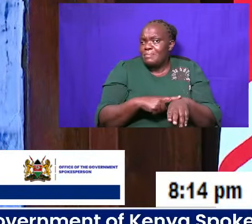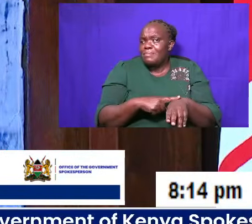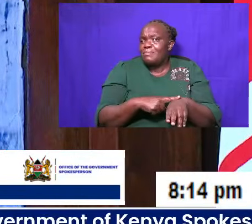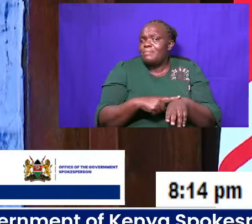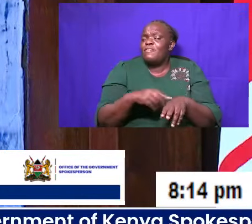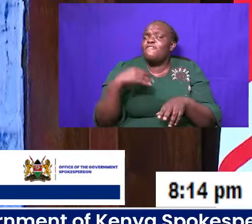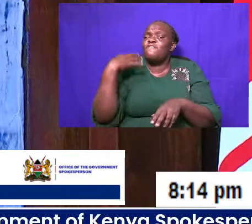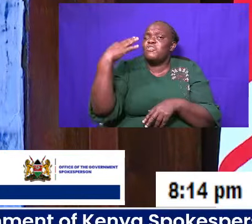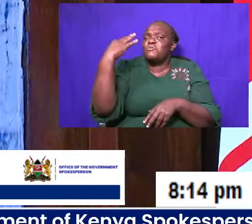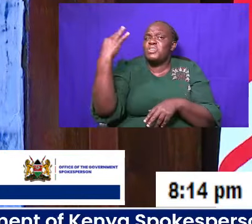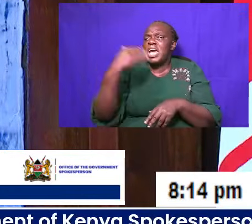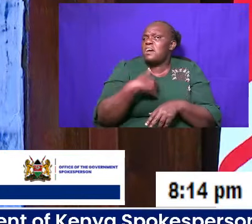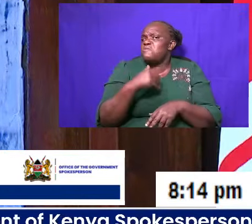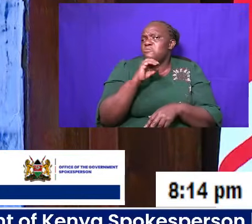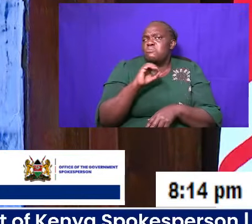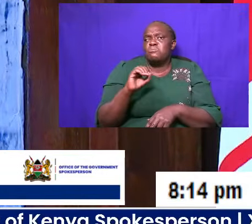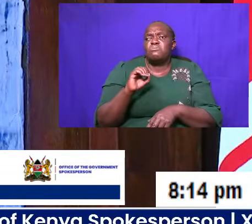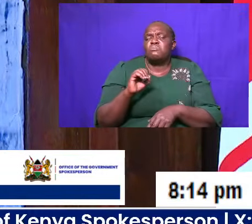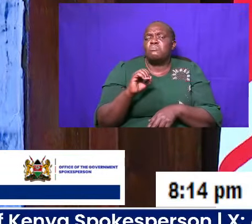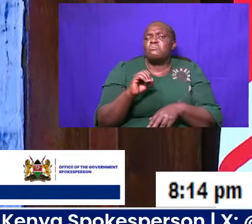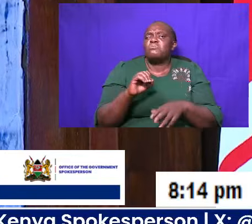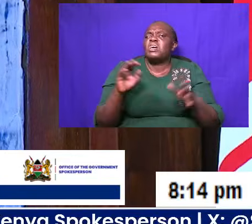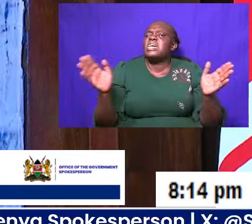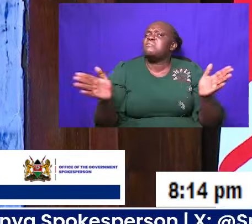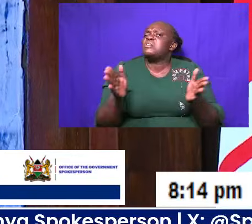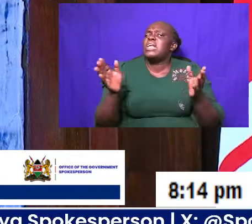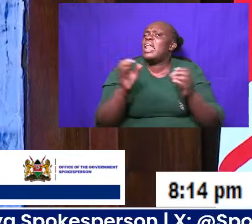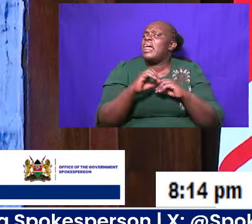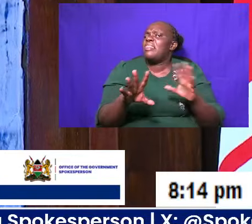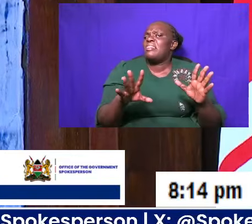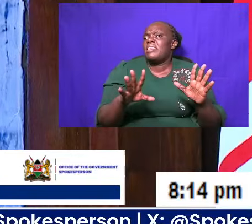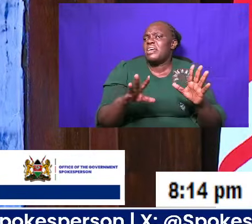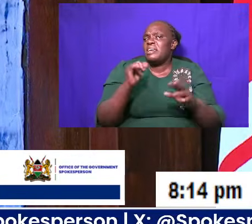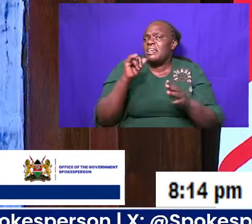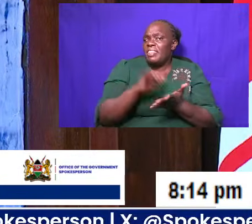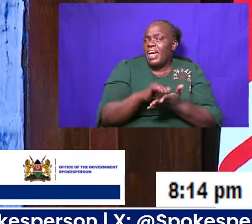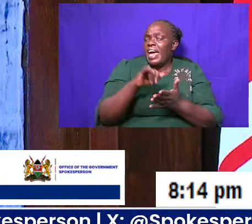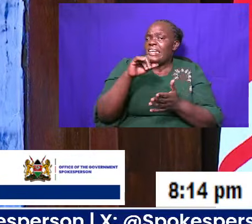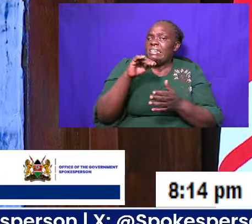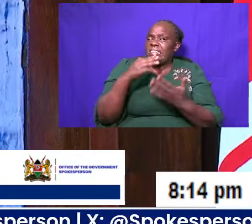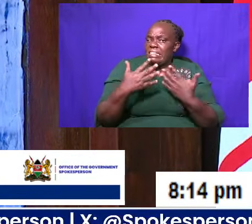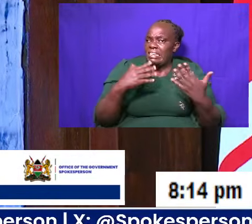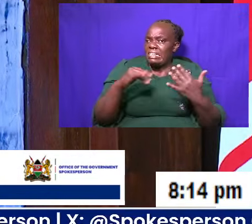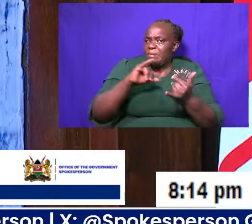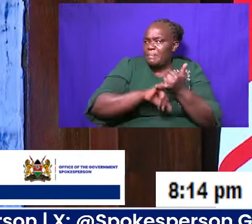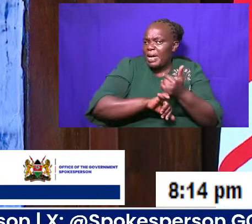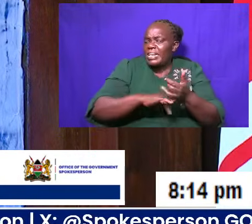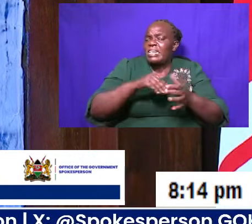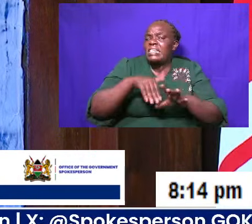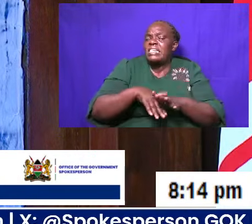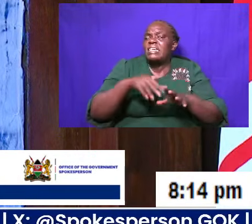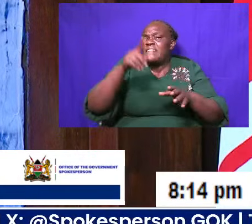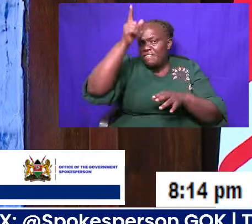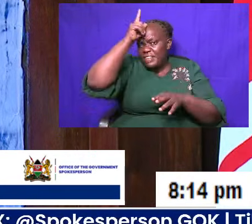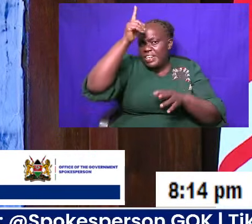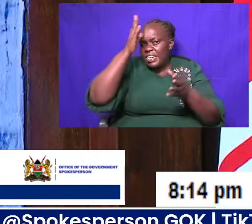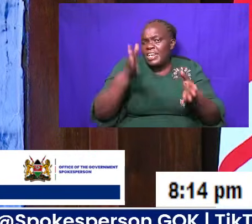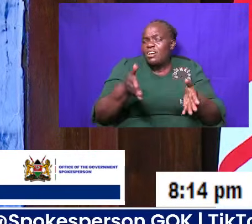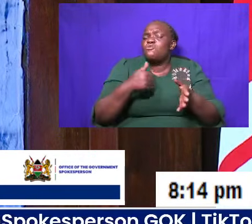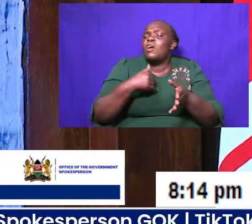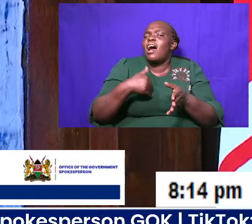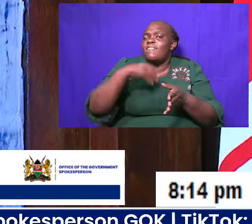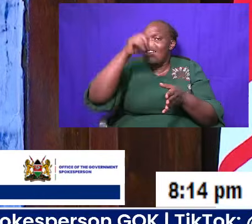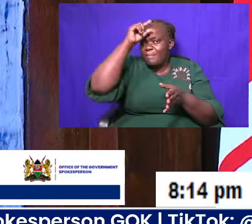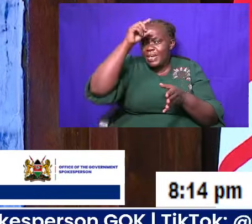future. You get you No finish, inspiration, no yeah, nothing. that's it. You got But married in the village and yeah. Your life is done. But now you have a government that has